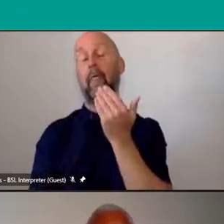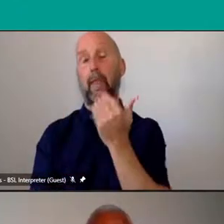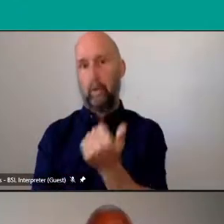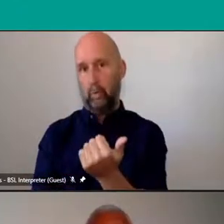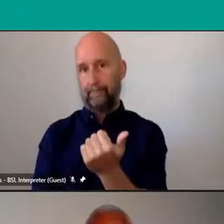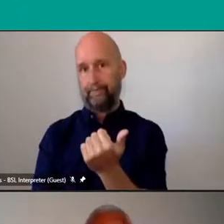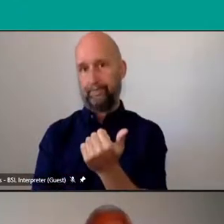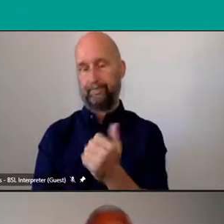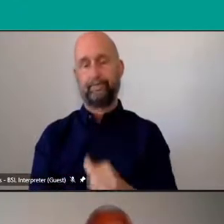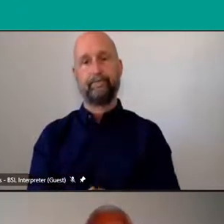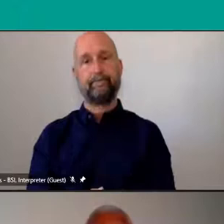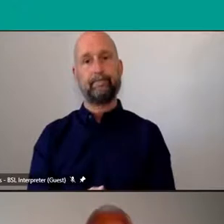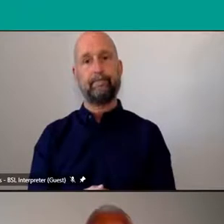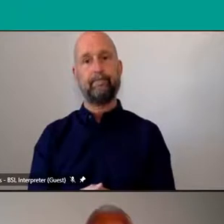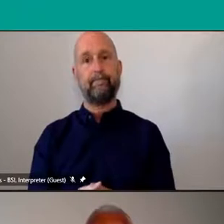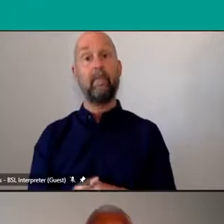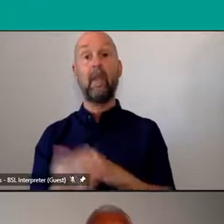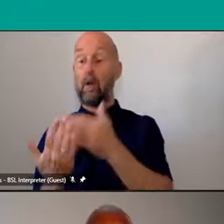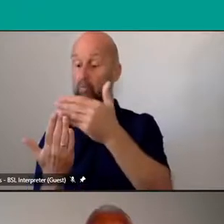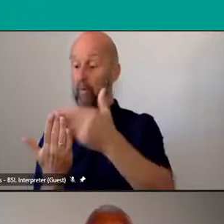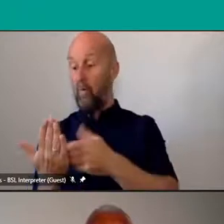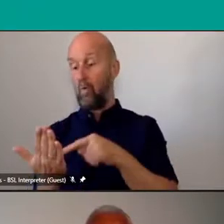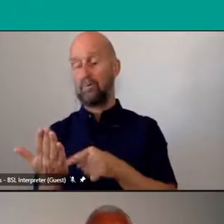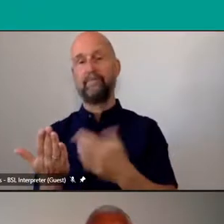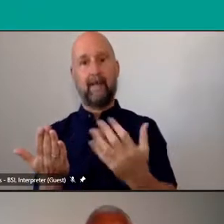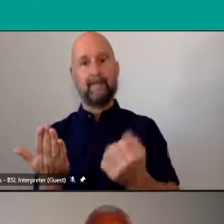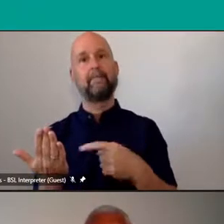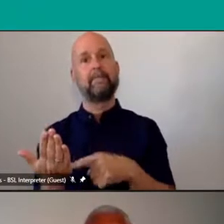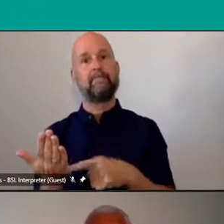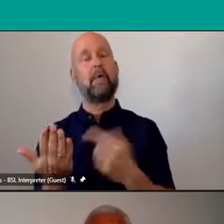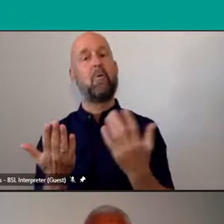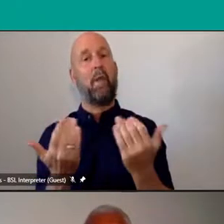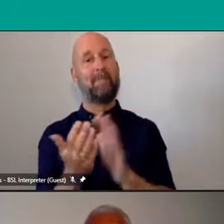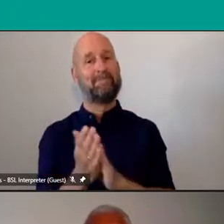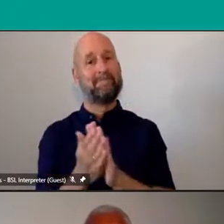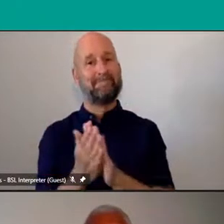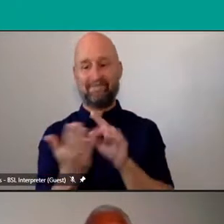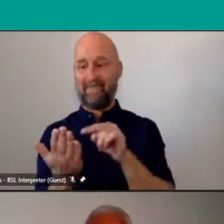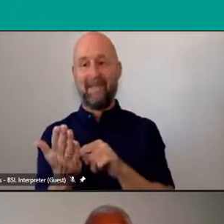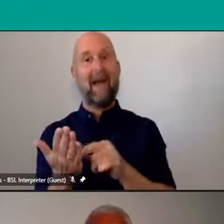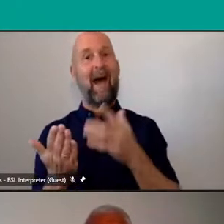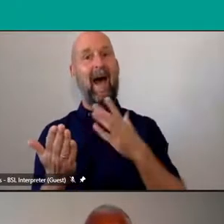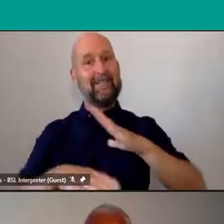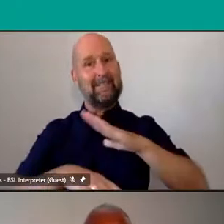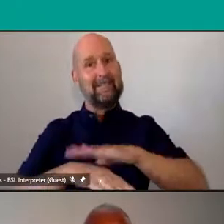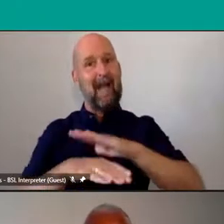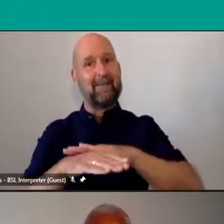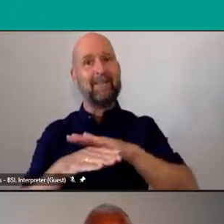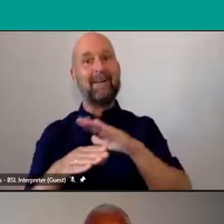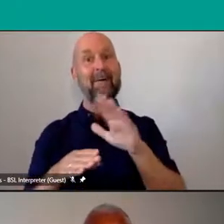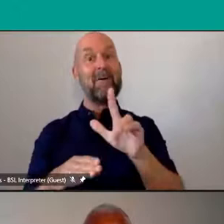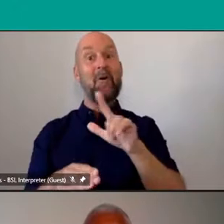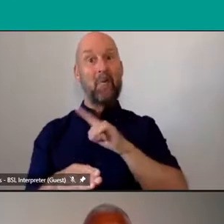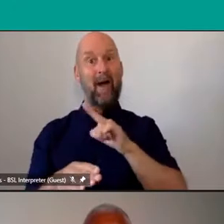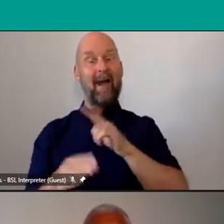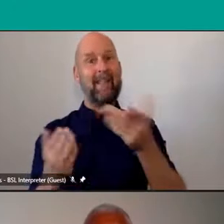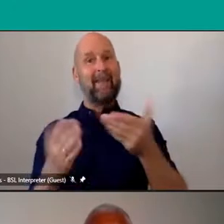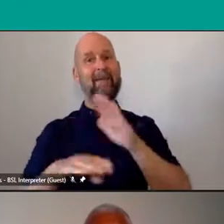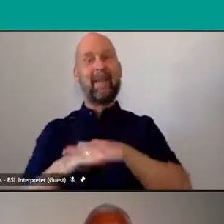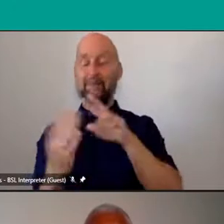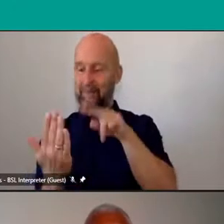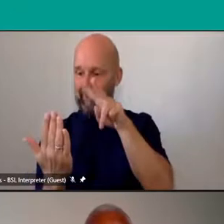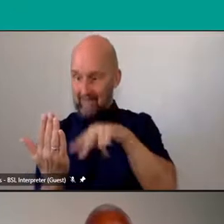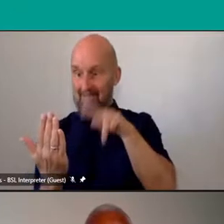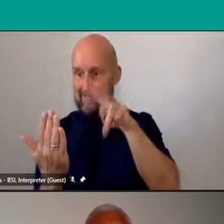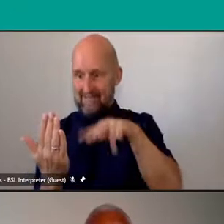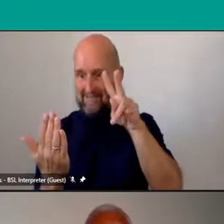I particularly welcome this report, and I can't wait to actually have the time now that I've got it, to sit down and